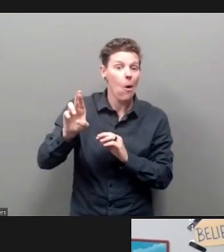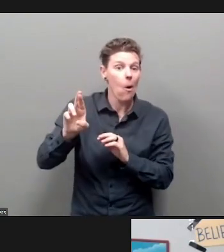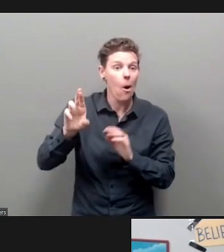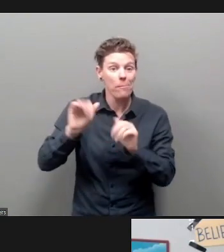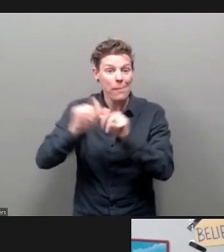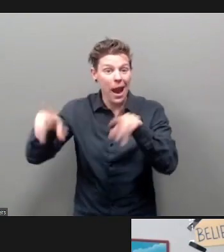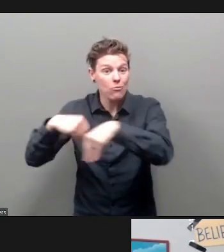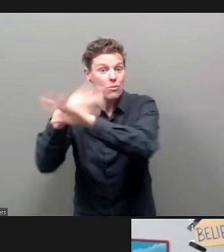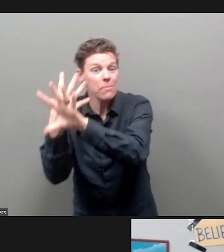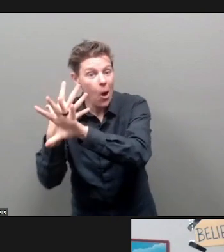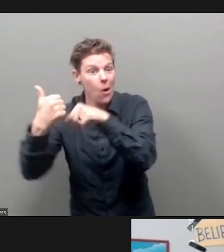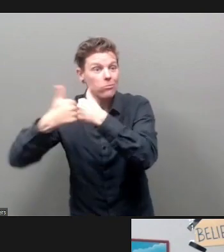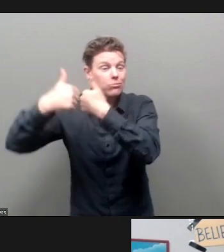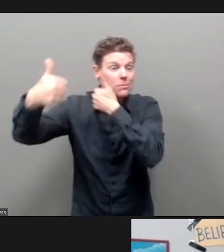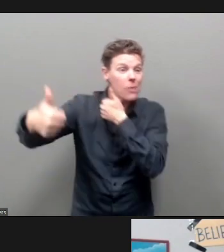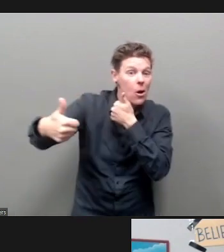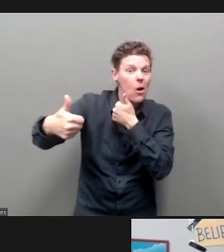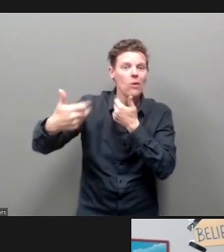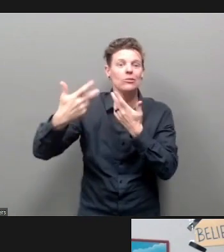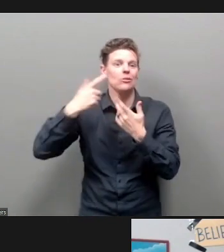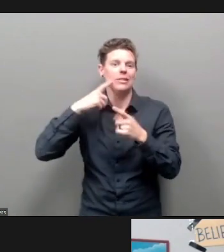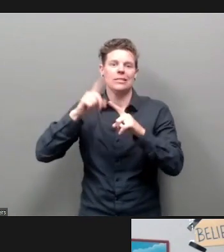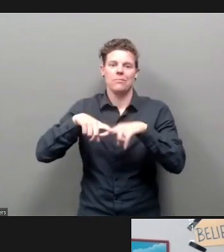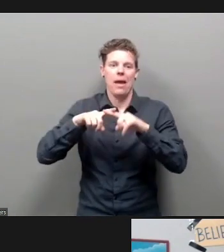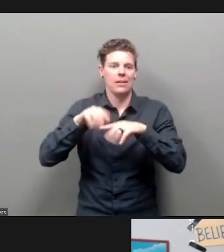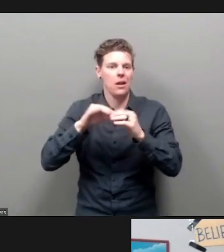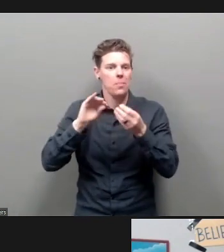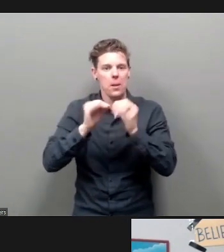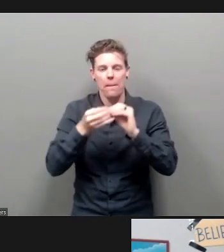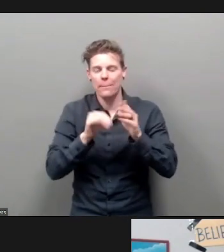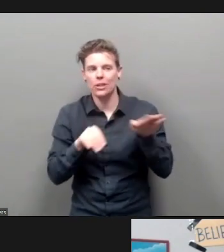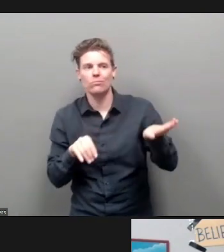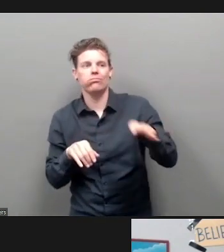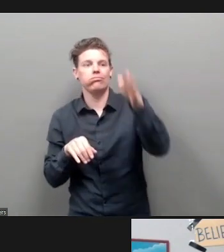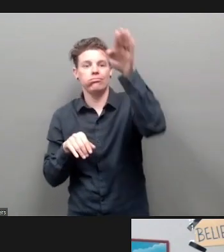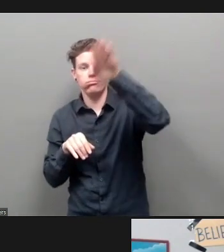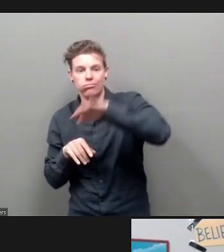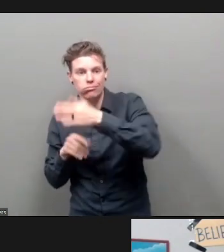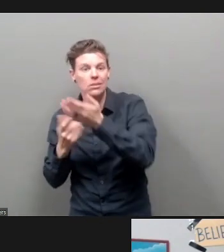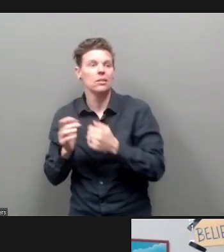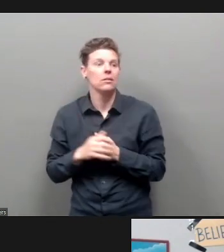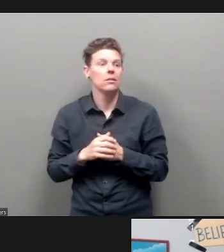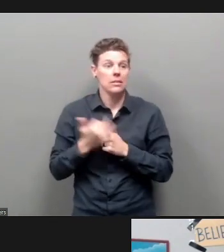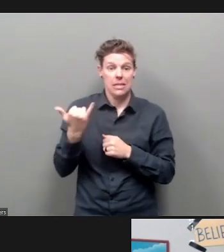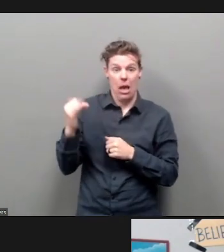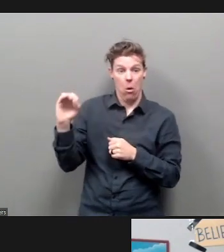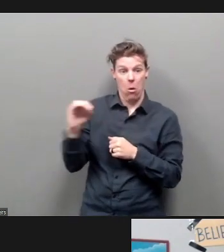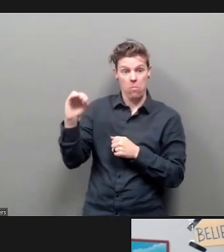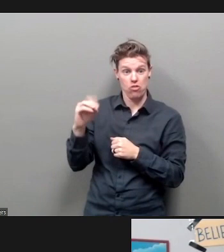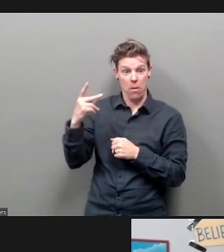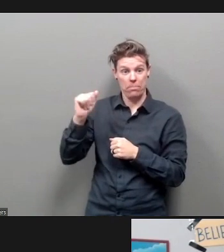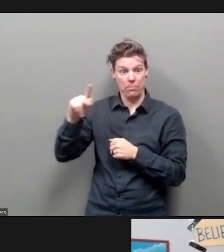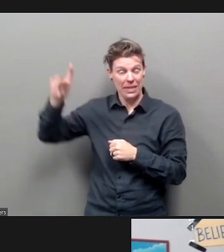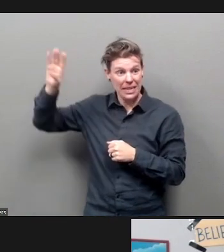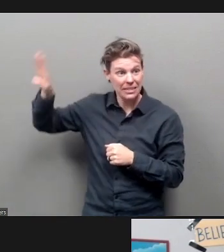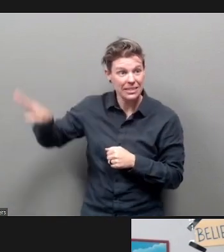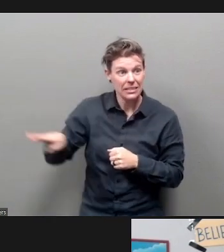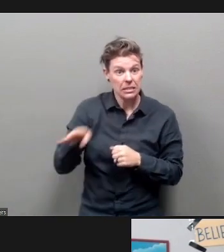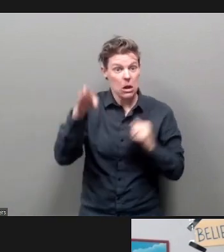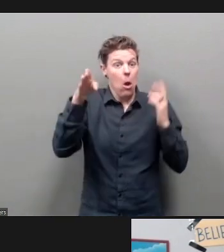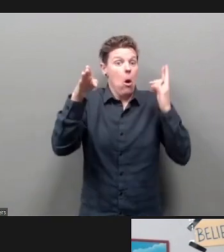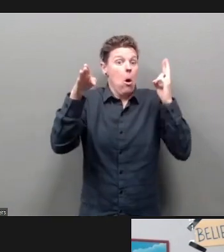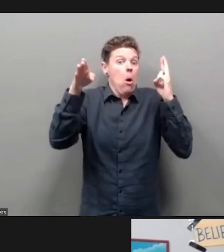this peak. If Omicron is as narrow a peak as we're hoping it is, that could be 4 to 6 weeks,